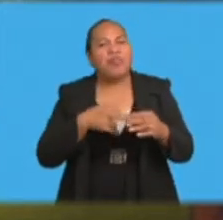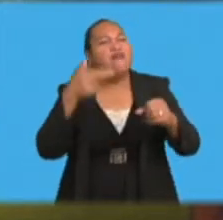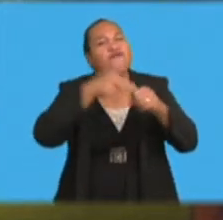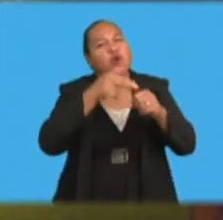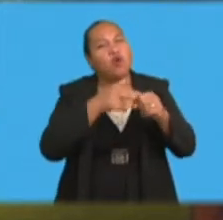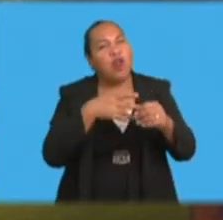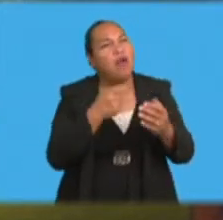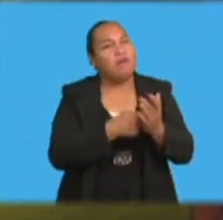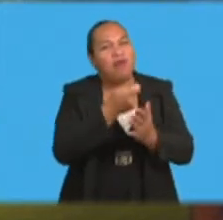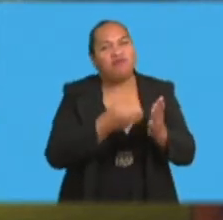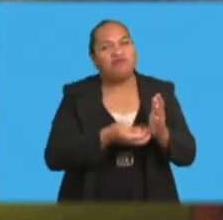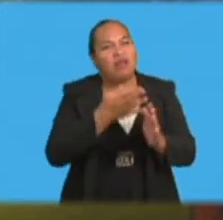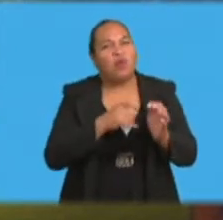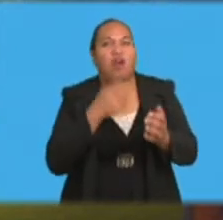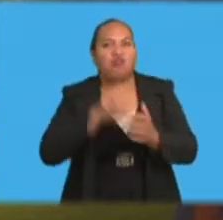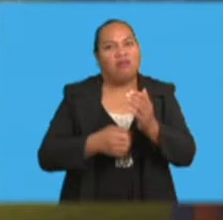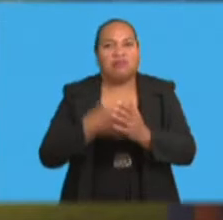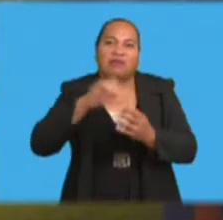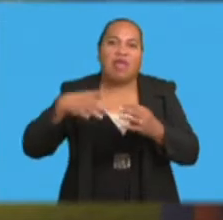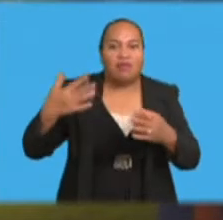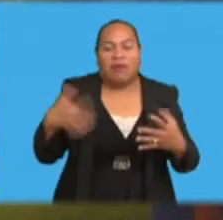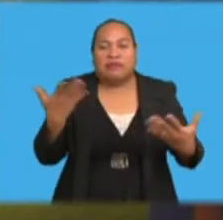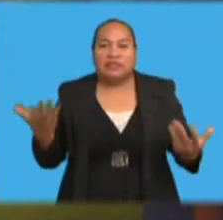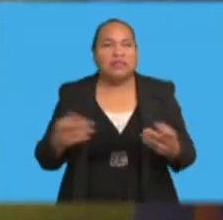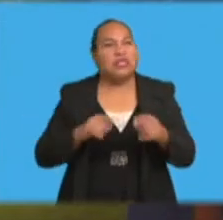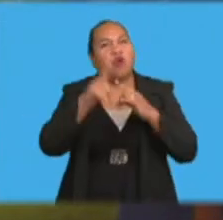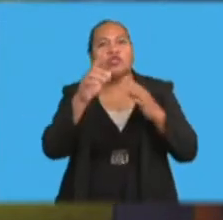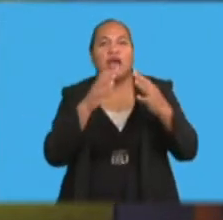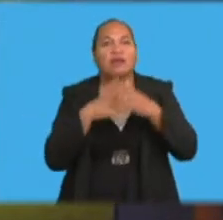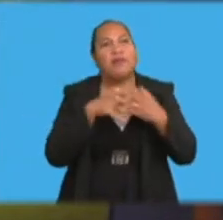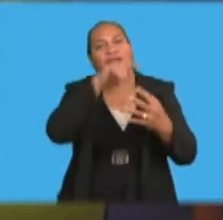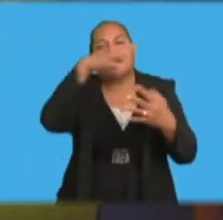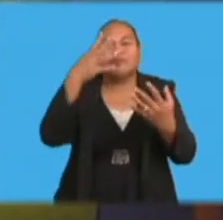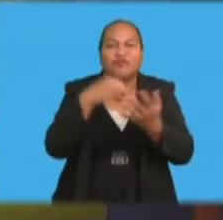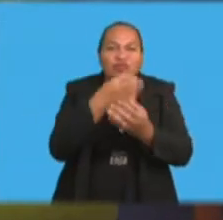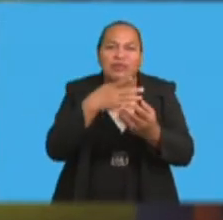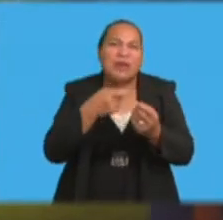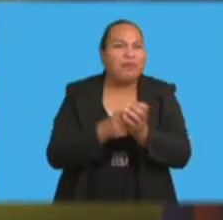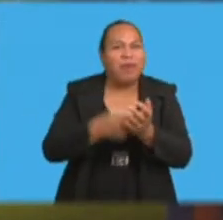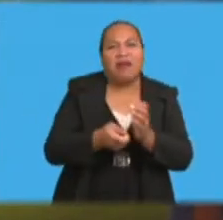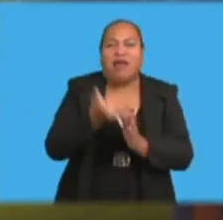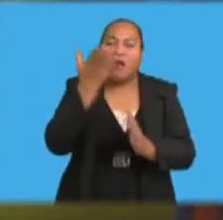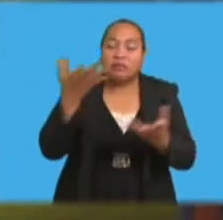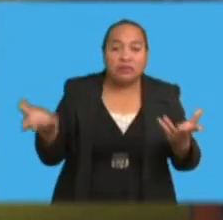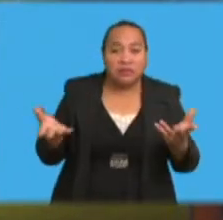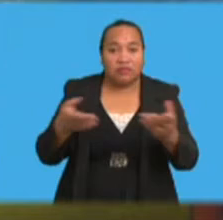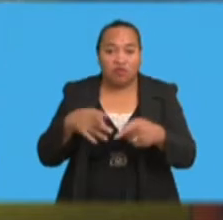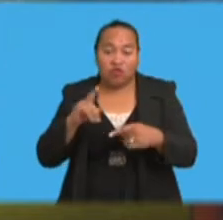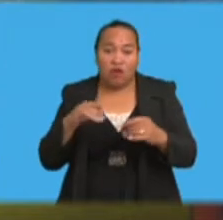food prices, and a strengthening US dollar. Madam Speaker, in terms of external stability, foreign reserves stood at around